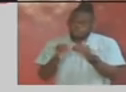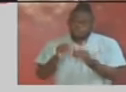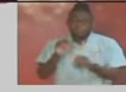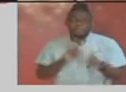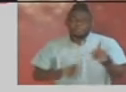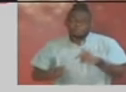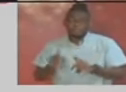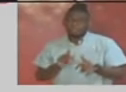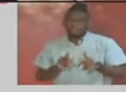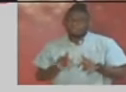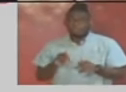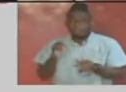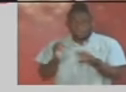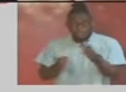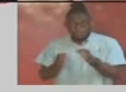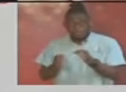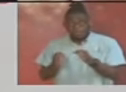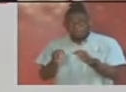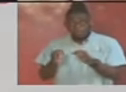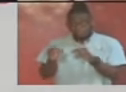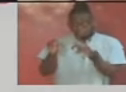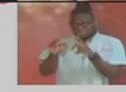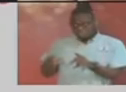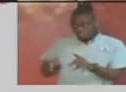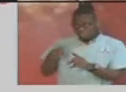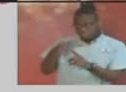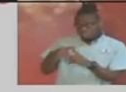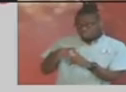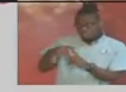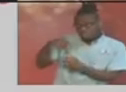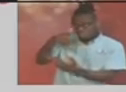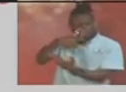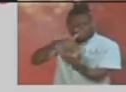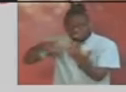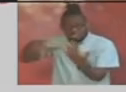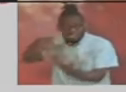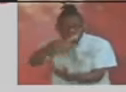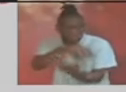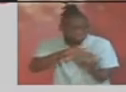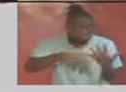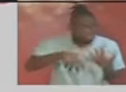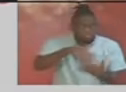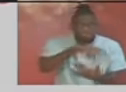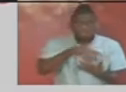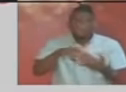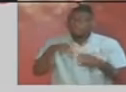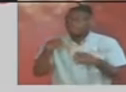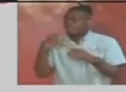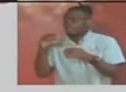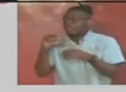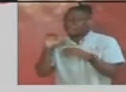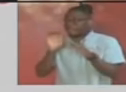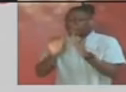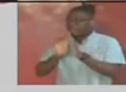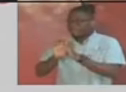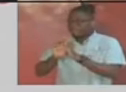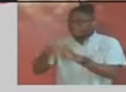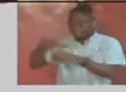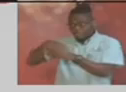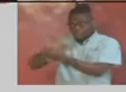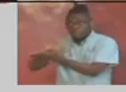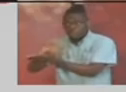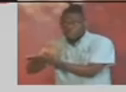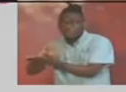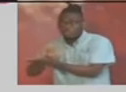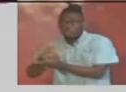morning. The way she continued to test persons that were in the affected school and then in the affected home, they went to primary and secondary